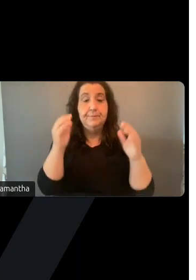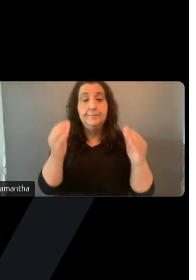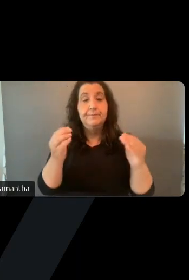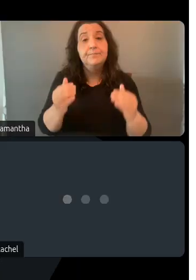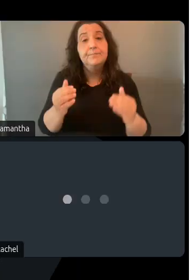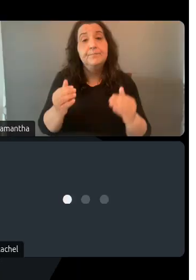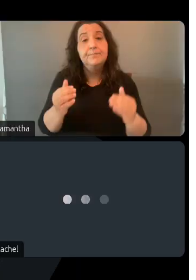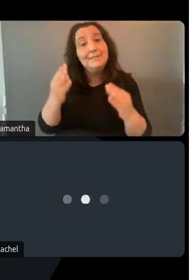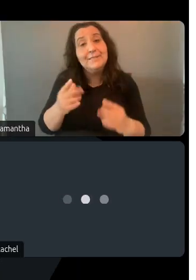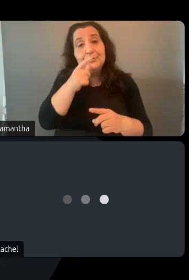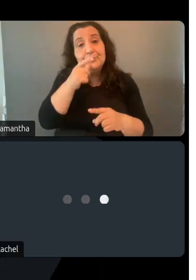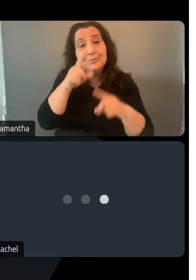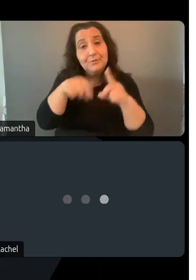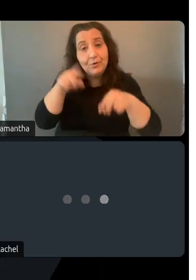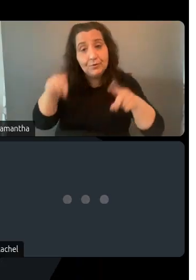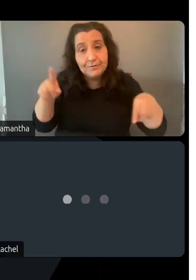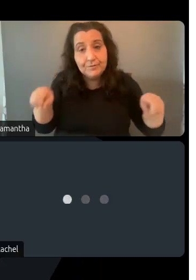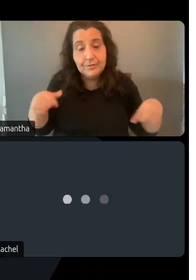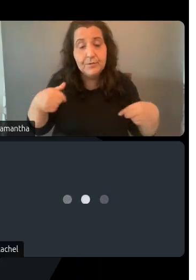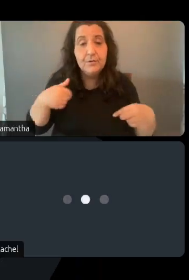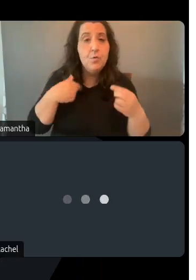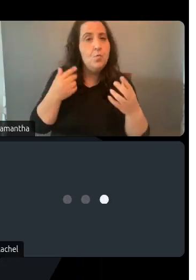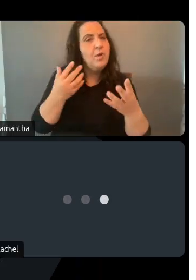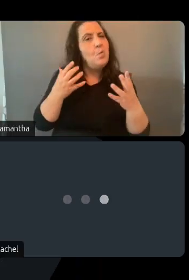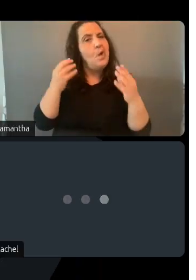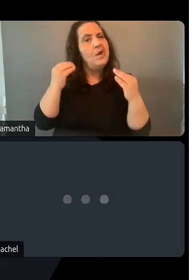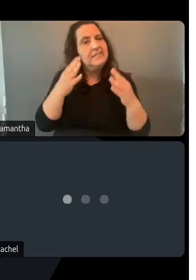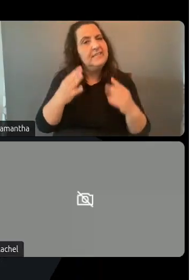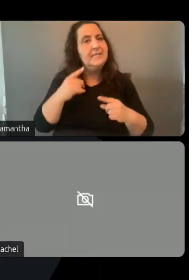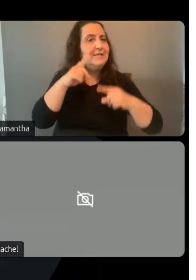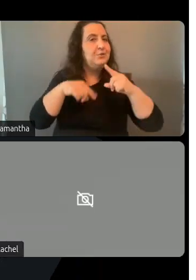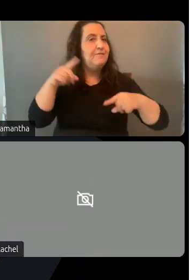We seek teachers who are as diverse as our students.